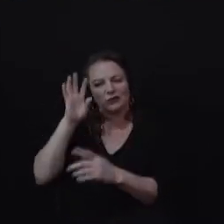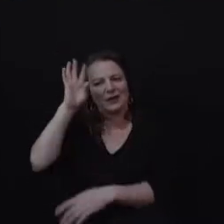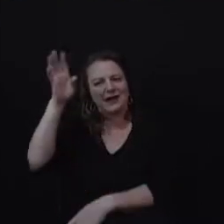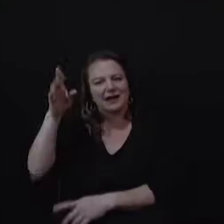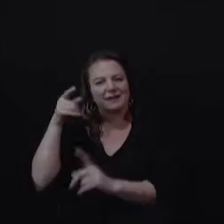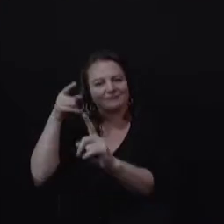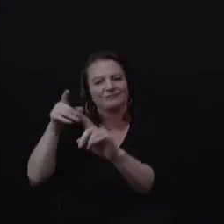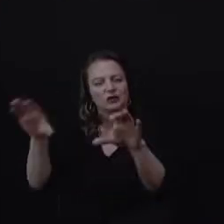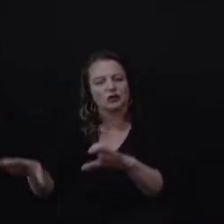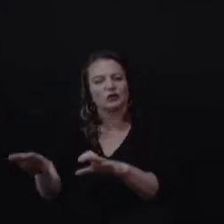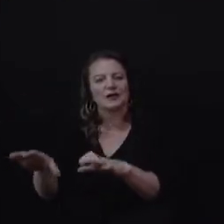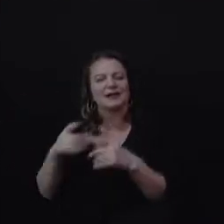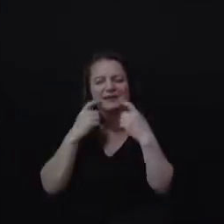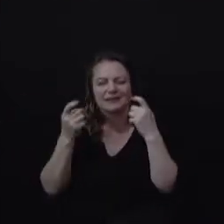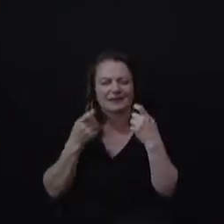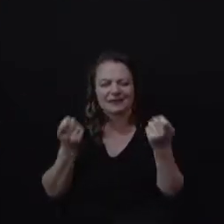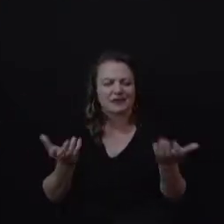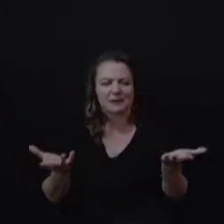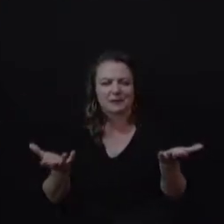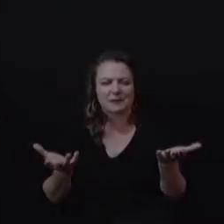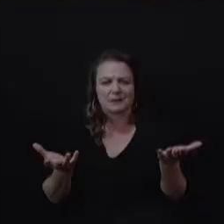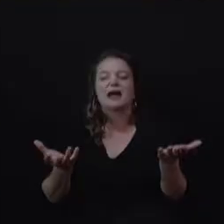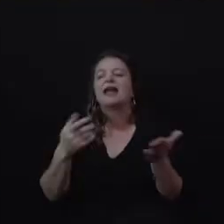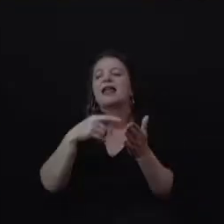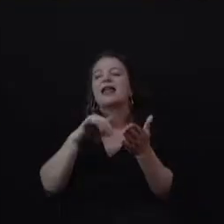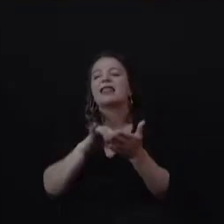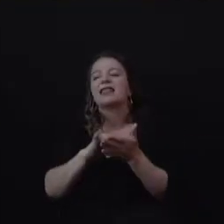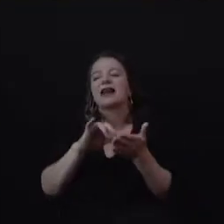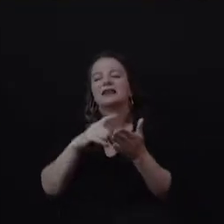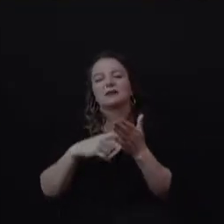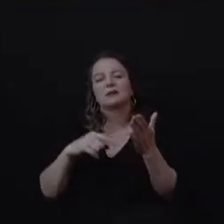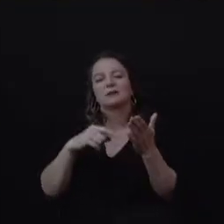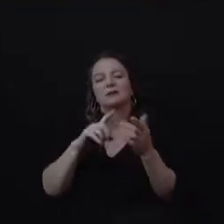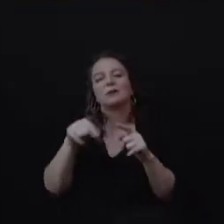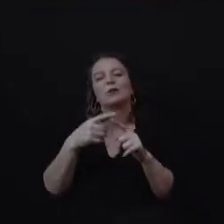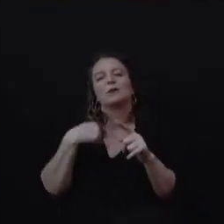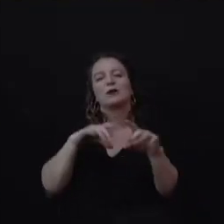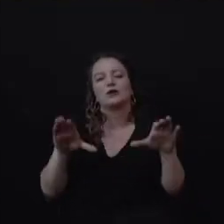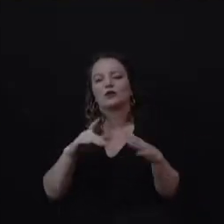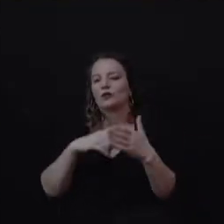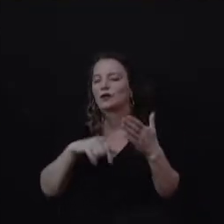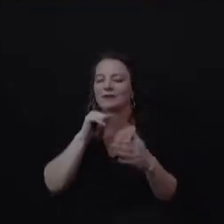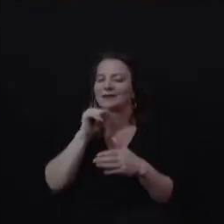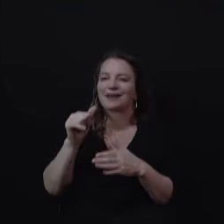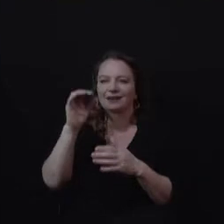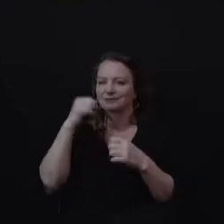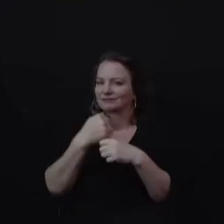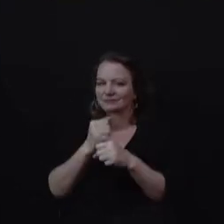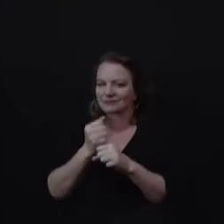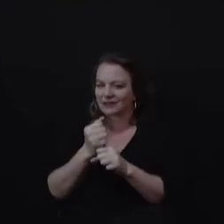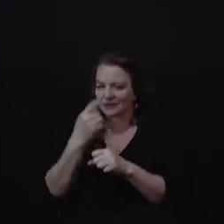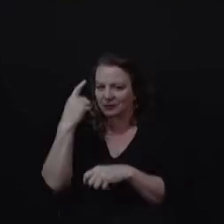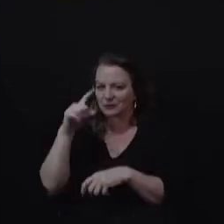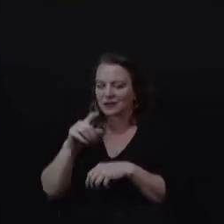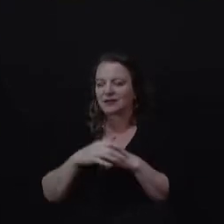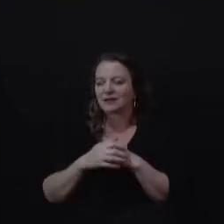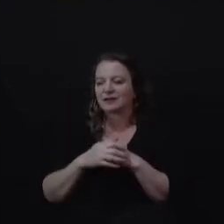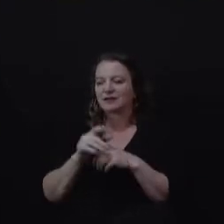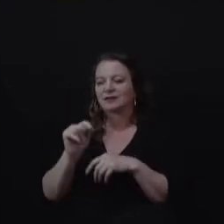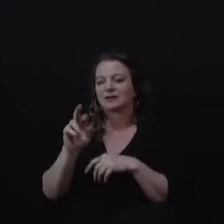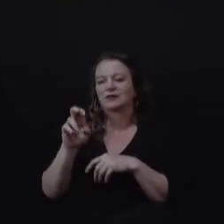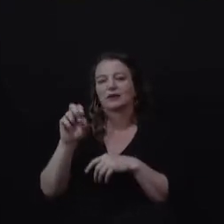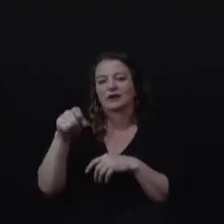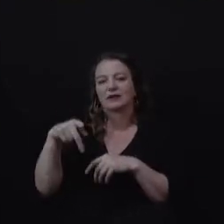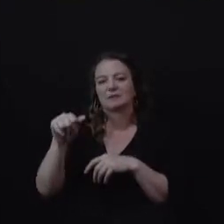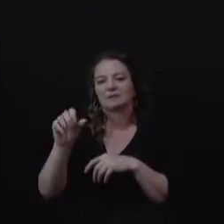sin? Sin is when we don't do what we were created to do. And when we trespass means that we jump a fence